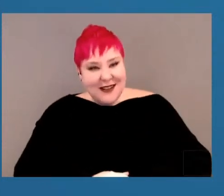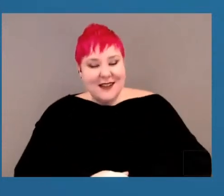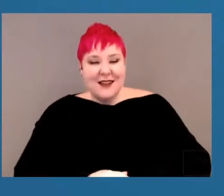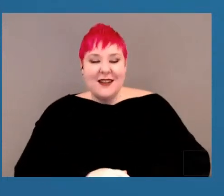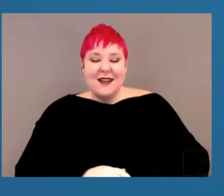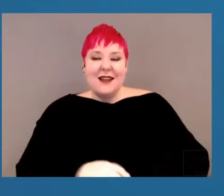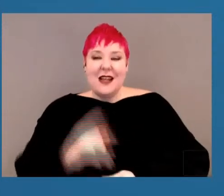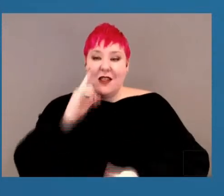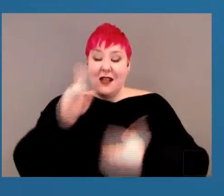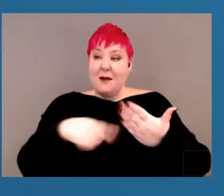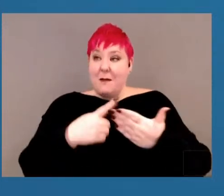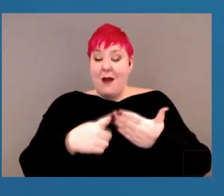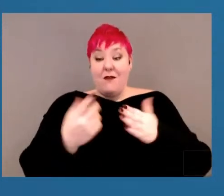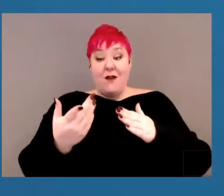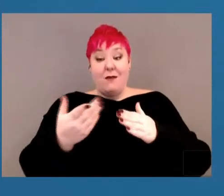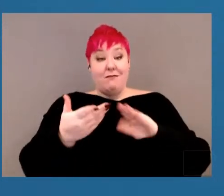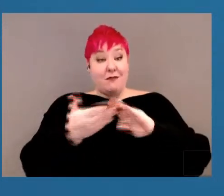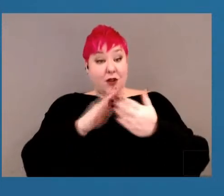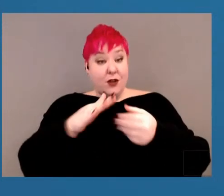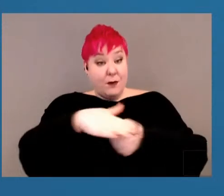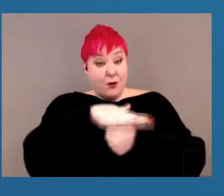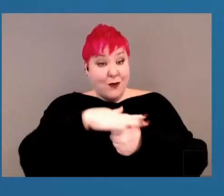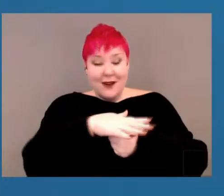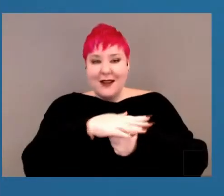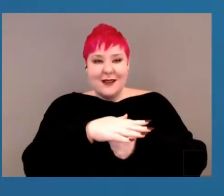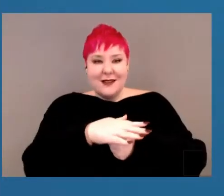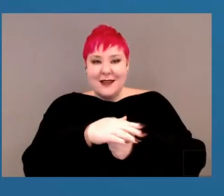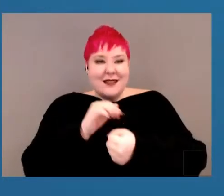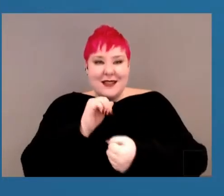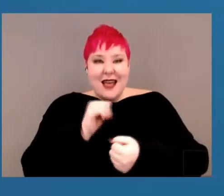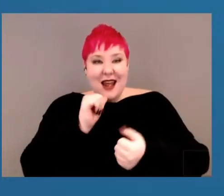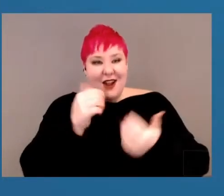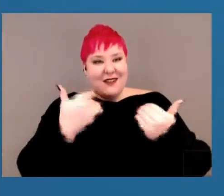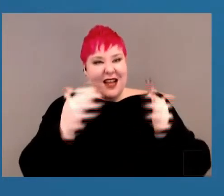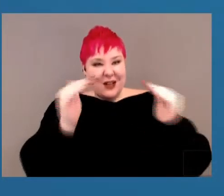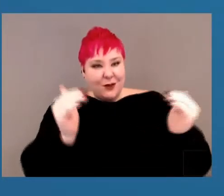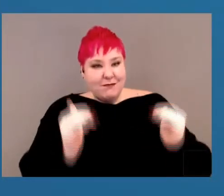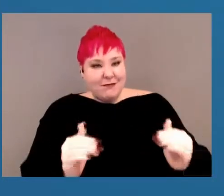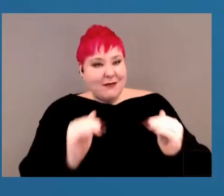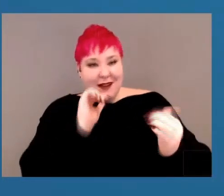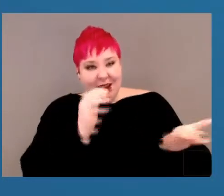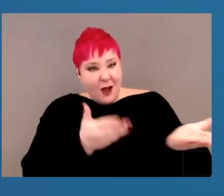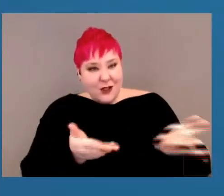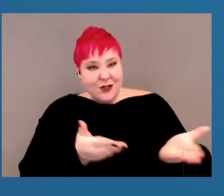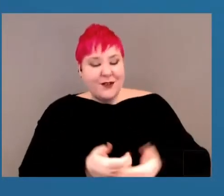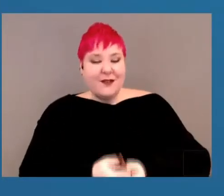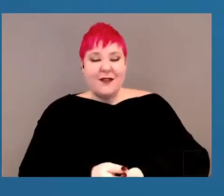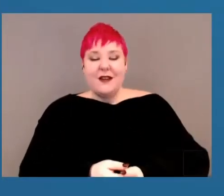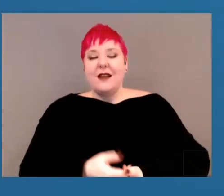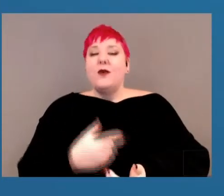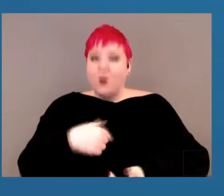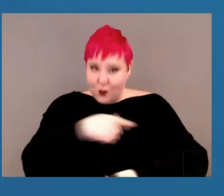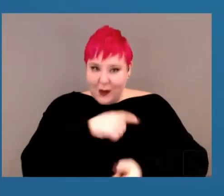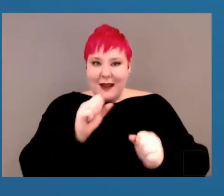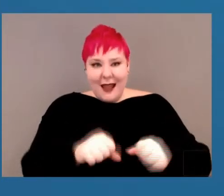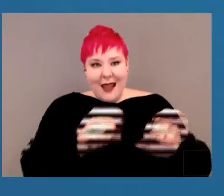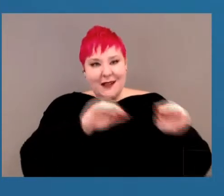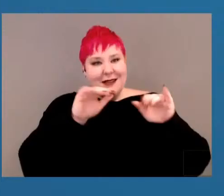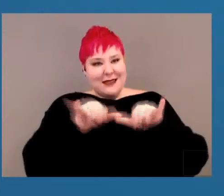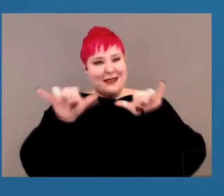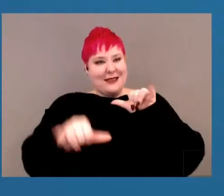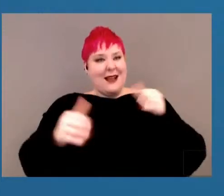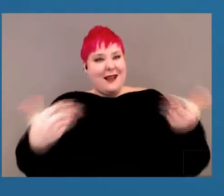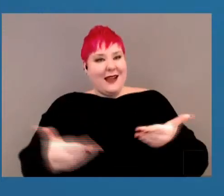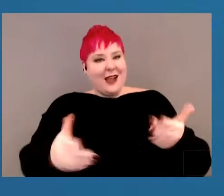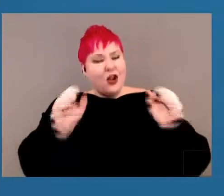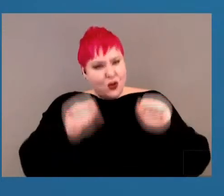underserved, they also need to know that this could be a place that you could build your life and your future. And we'll make sure you have that education. And that's